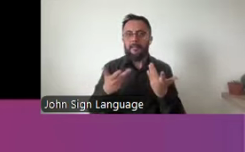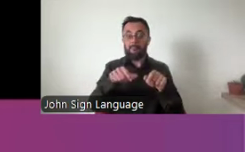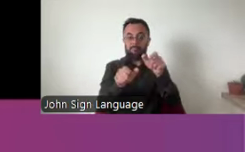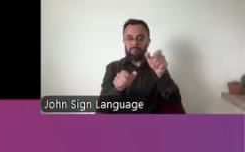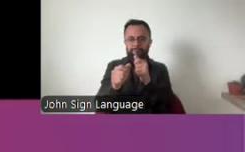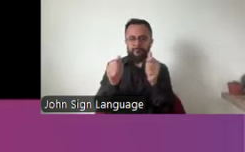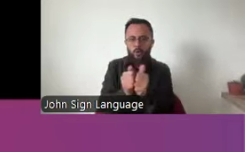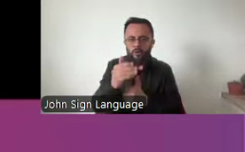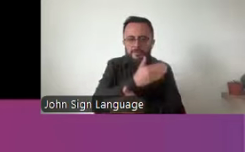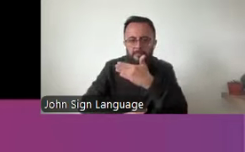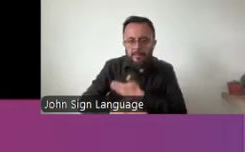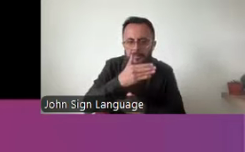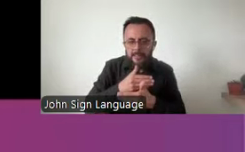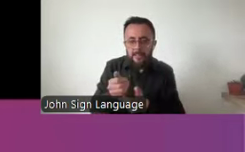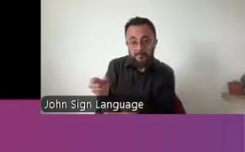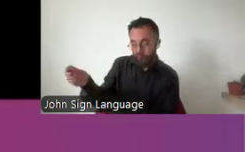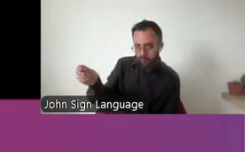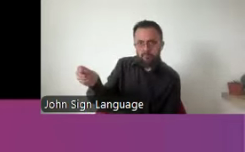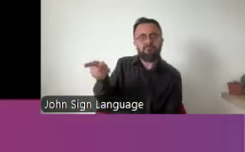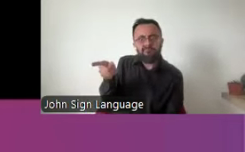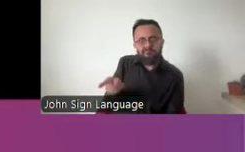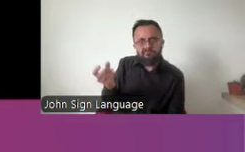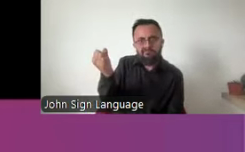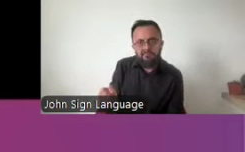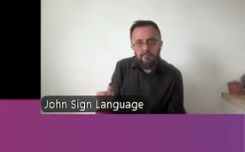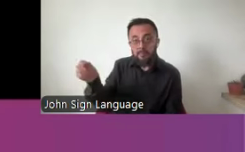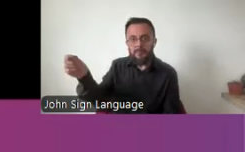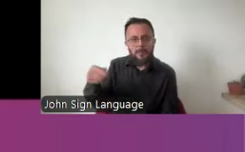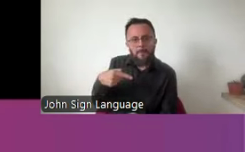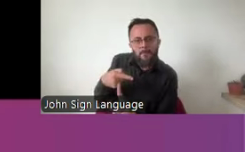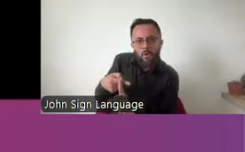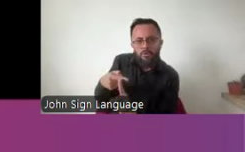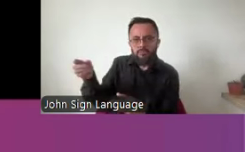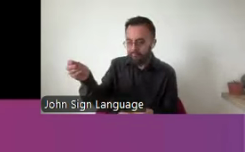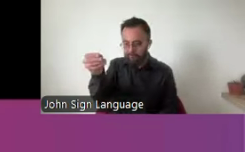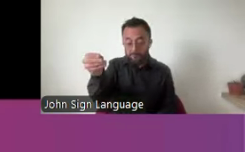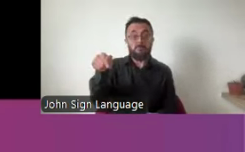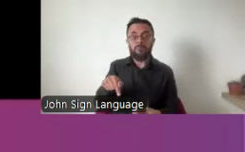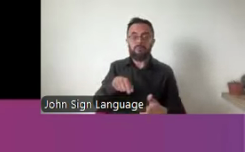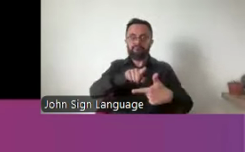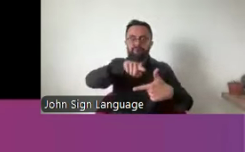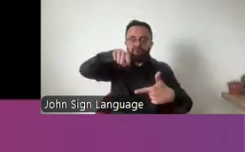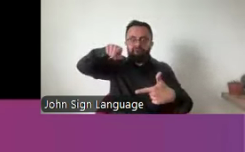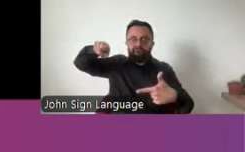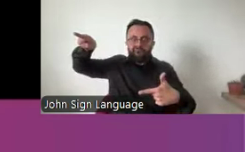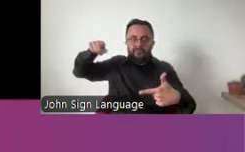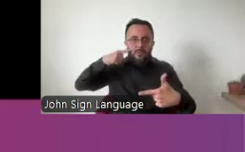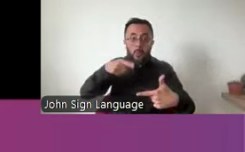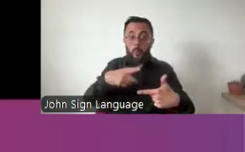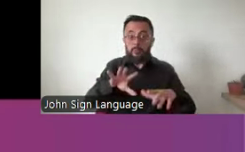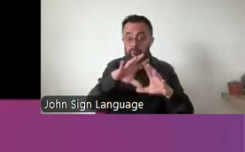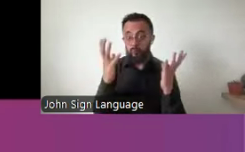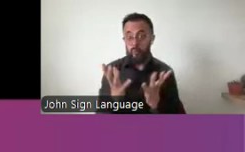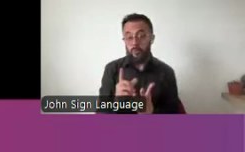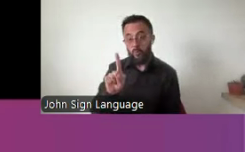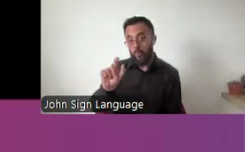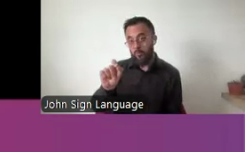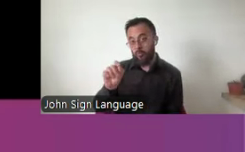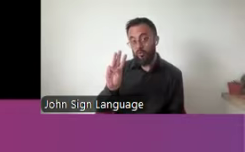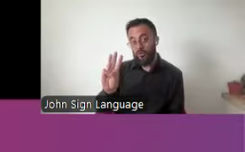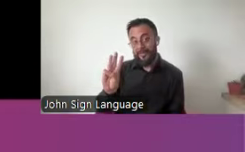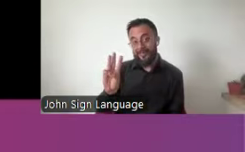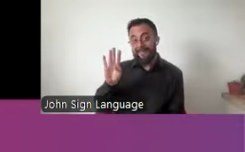live, and this number is 1.3 billion. And that represents 1 in 6 people, which means that